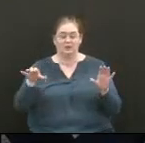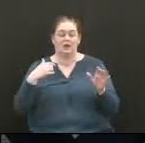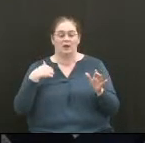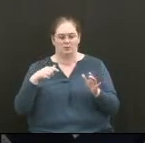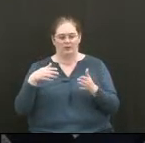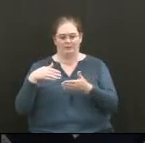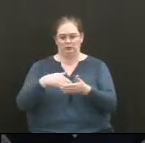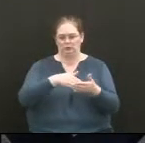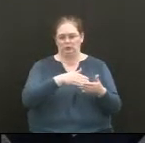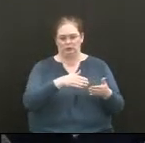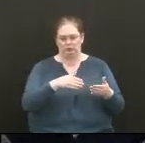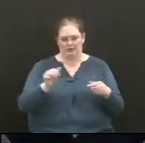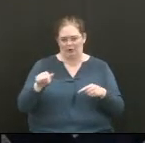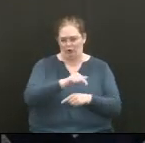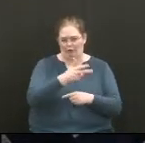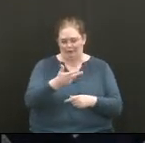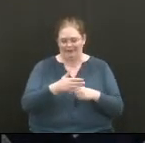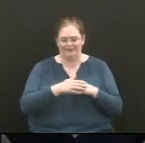sued in all three.